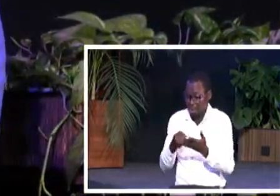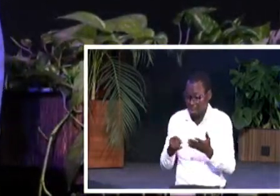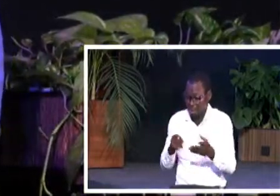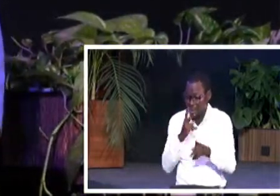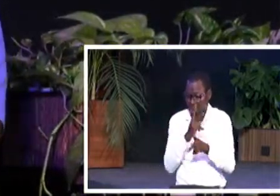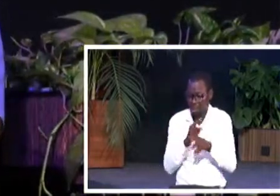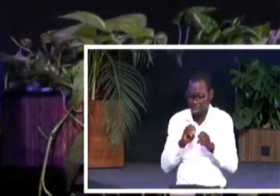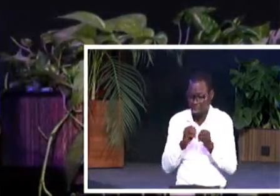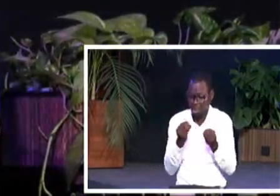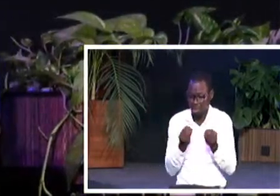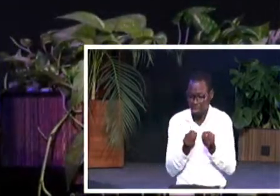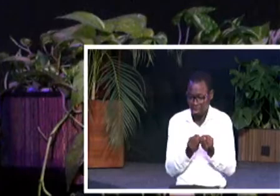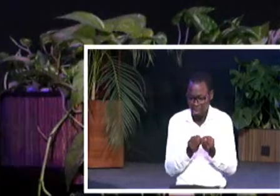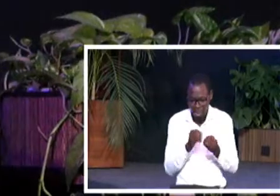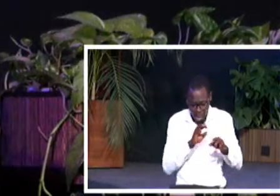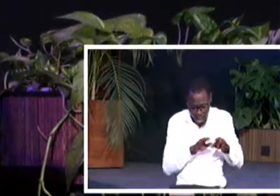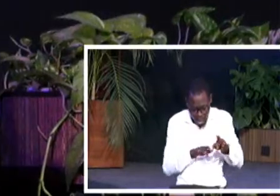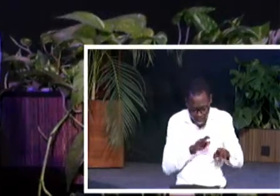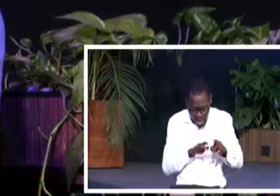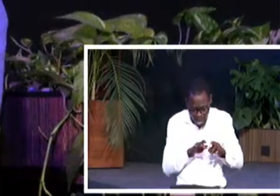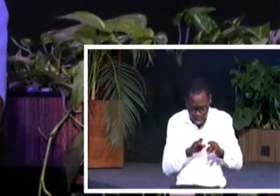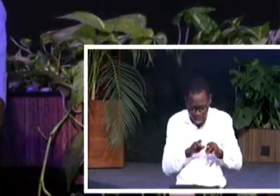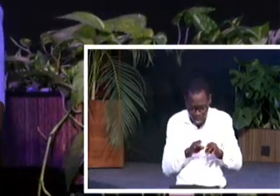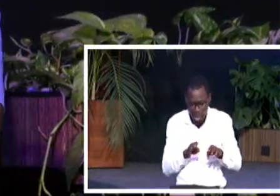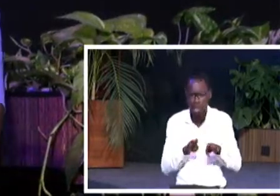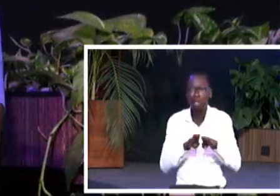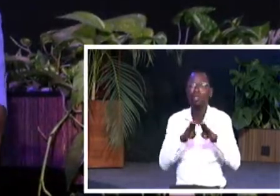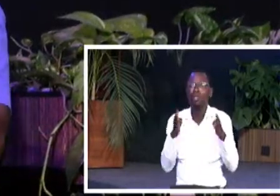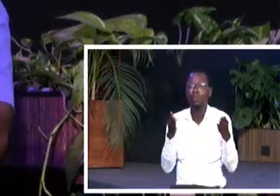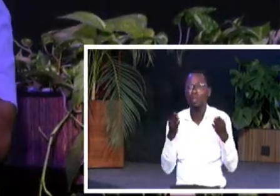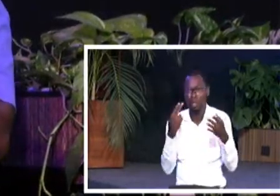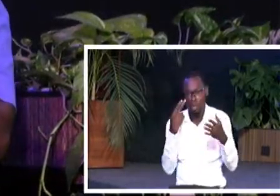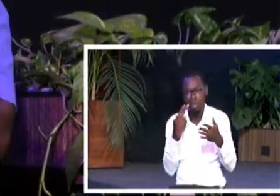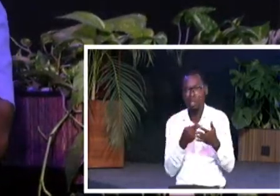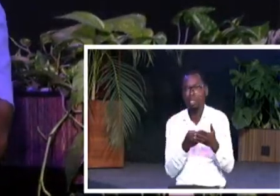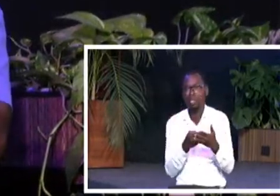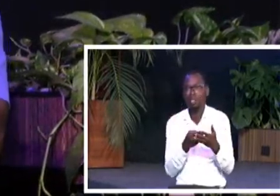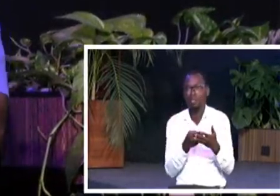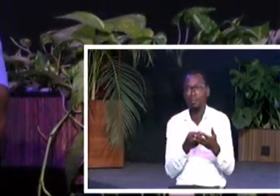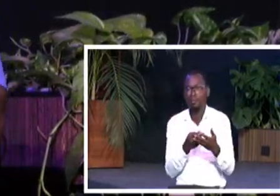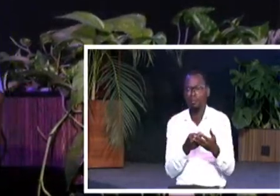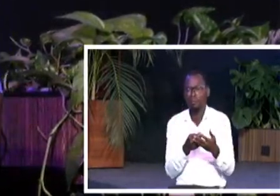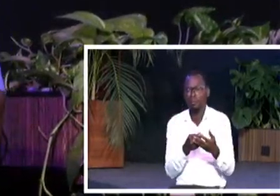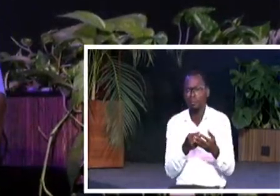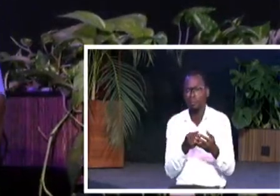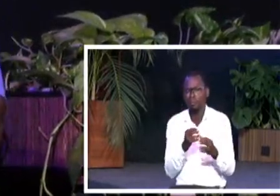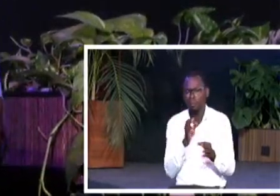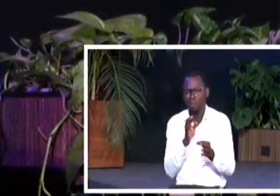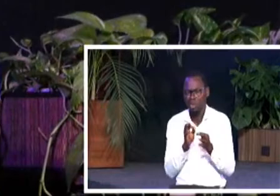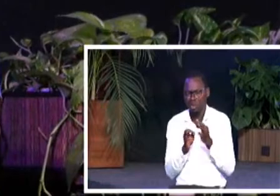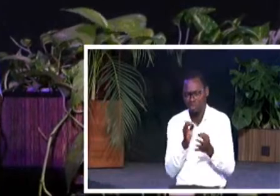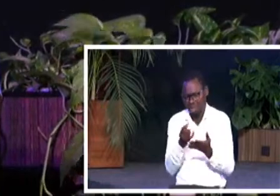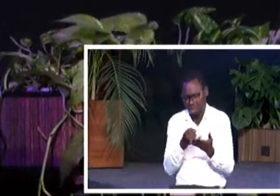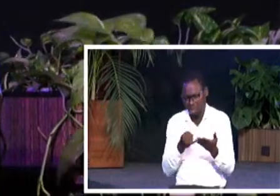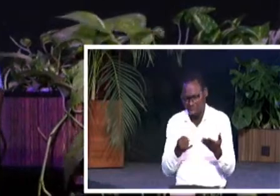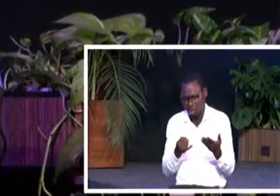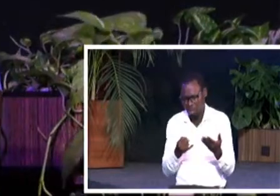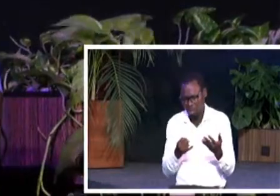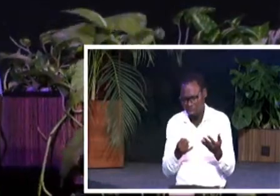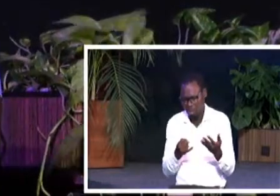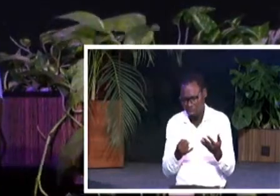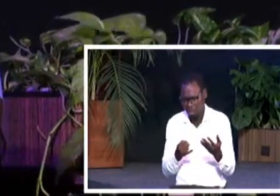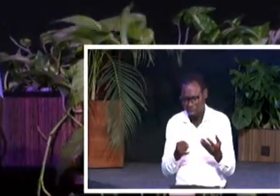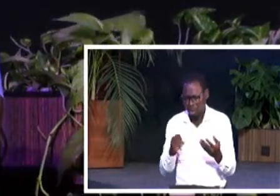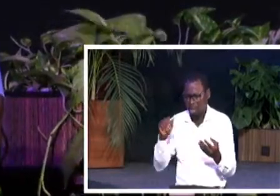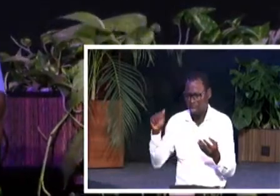So if you log in, you want to have a meeting with me, you can see the framed art. So if you are an artist,